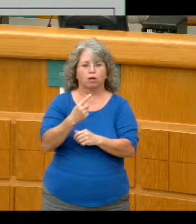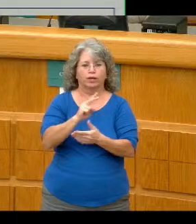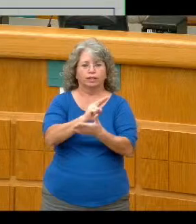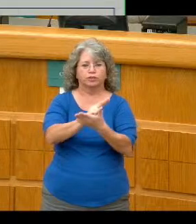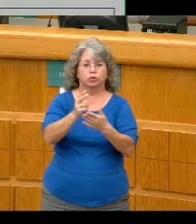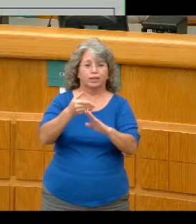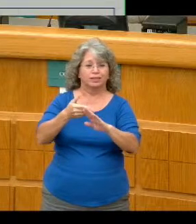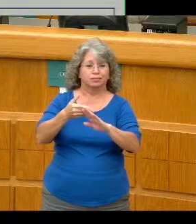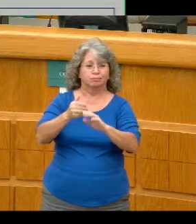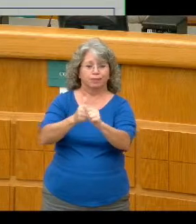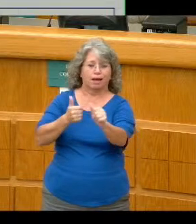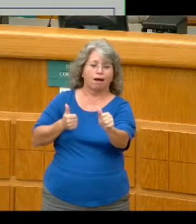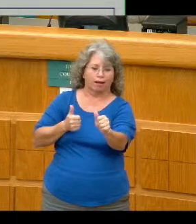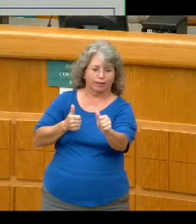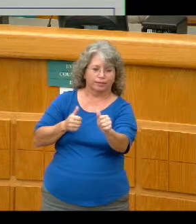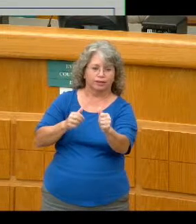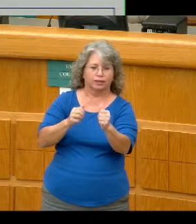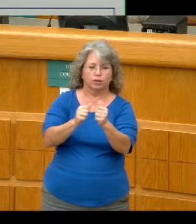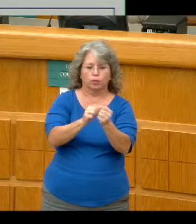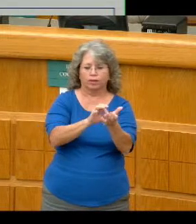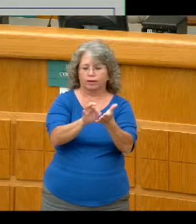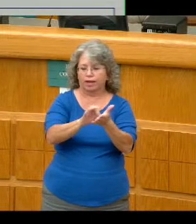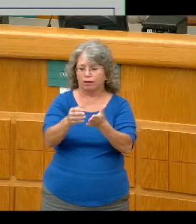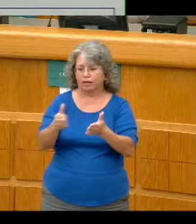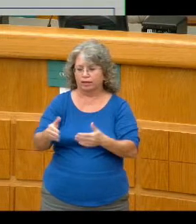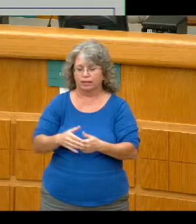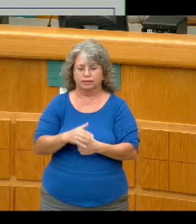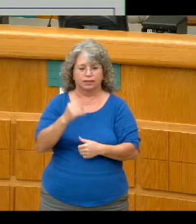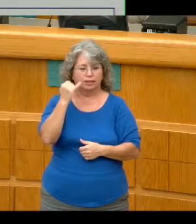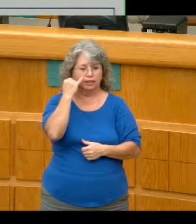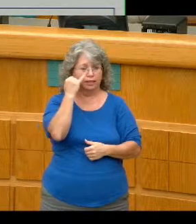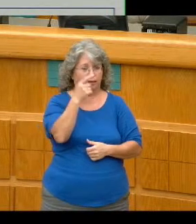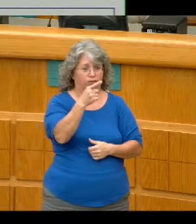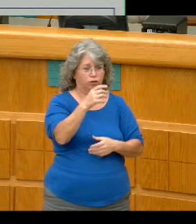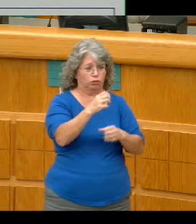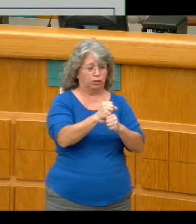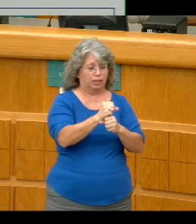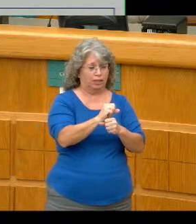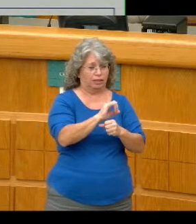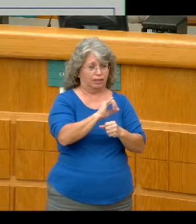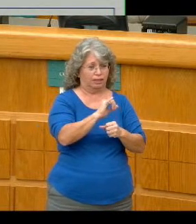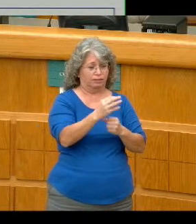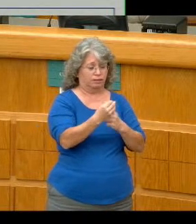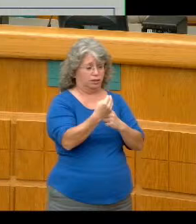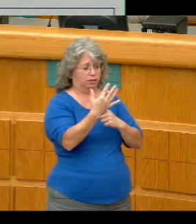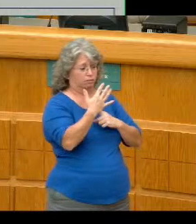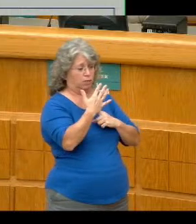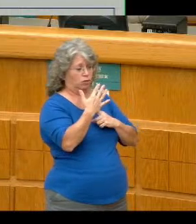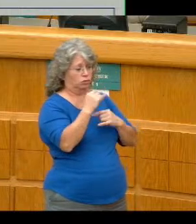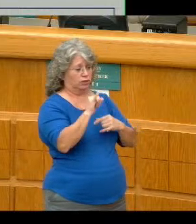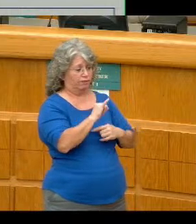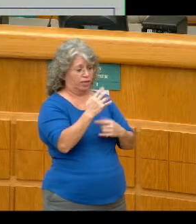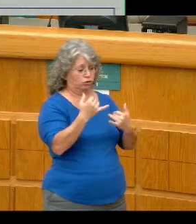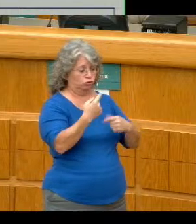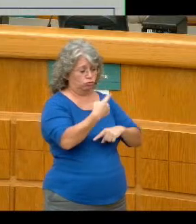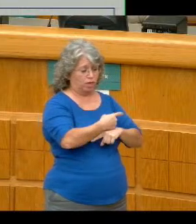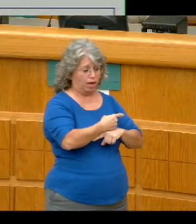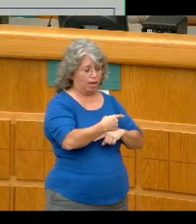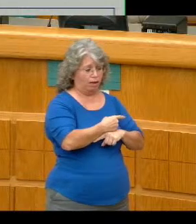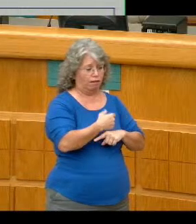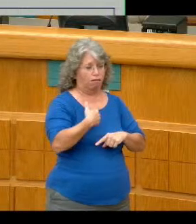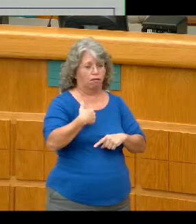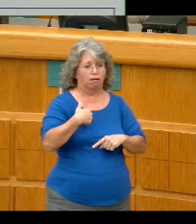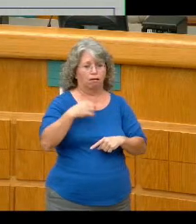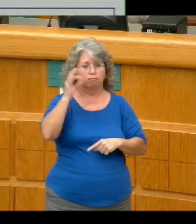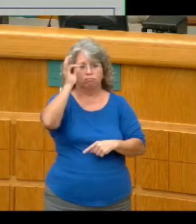always 2 weeks behind this COVID thing when it comes to counting cases. If you get infected today, you might not know until 2 weeks from now. You